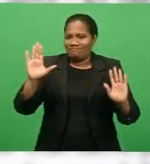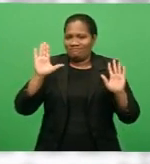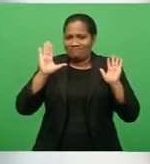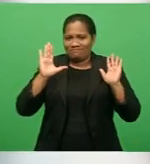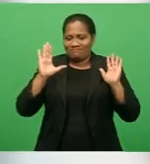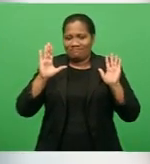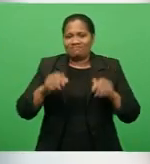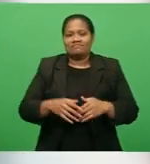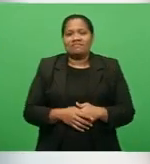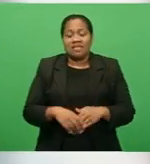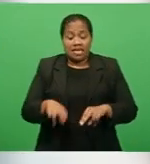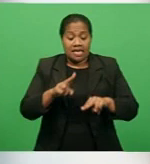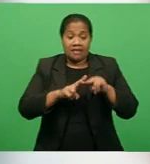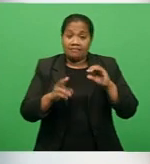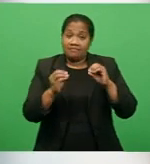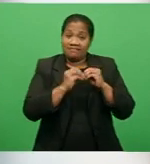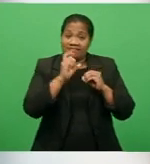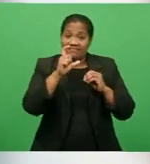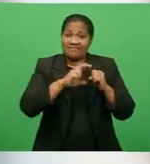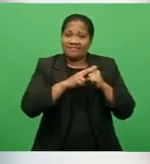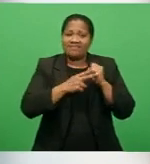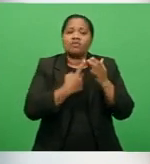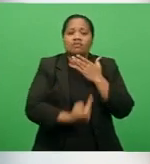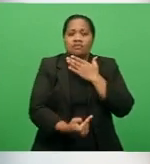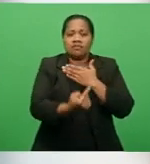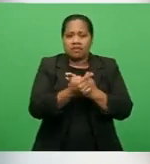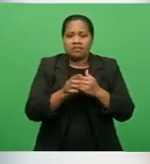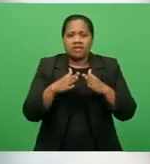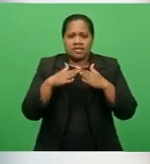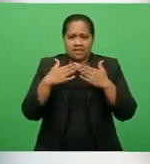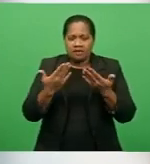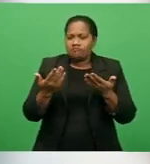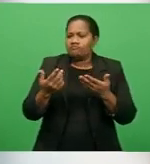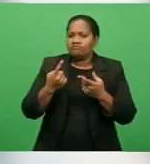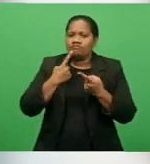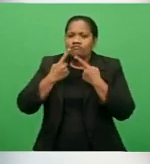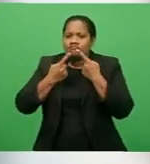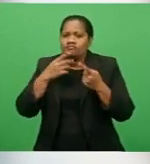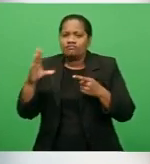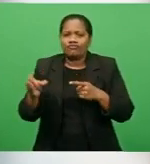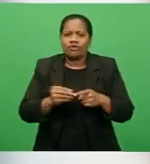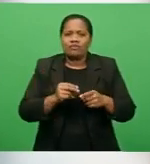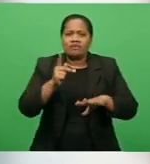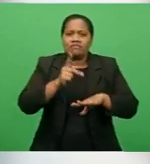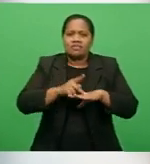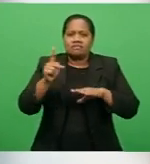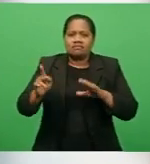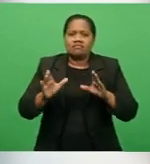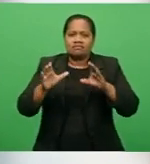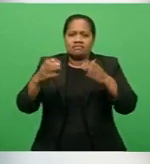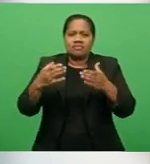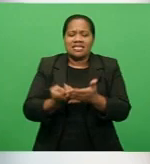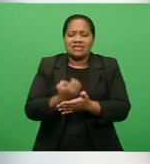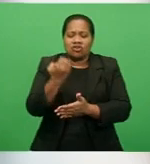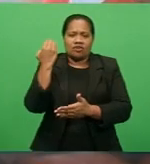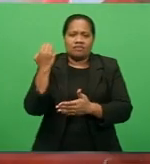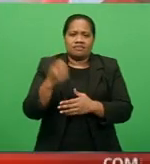office. FBC News is in the process of getting a comment from the Parliamentary Committee on Economic Affairs.